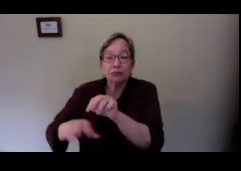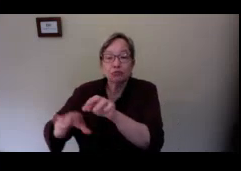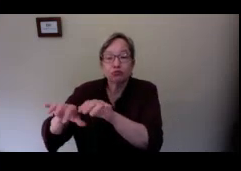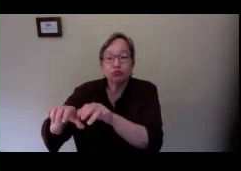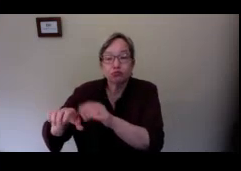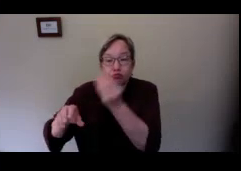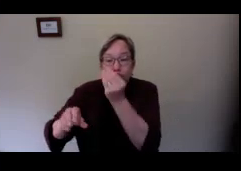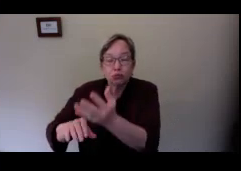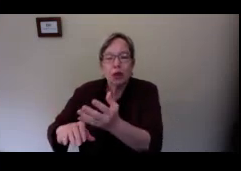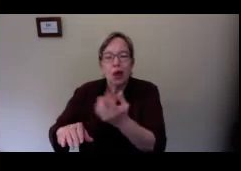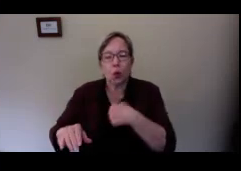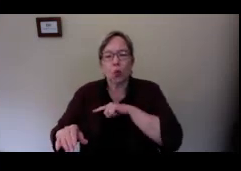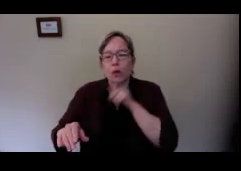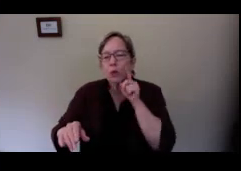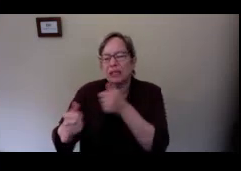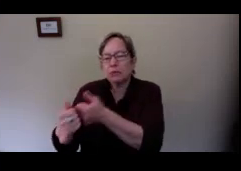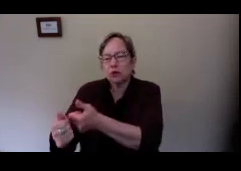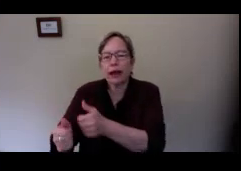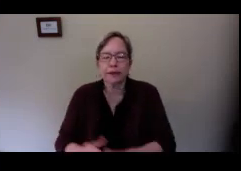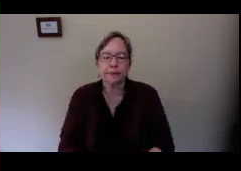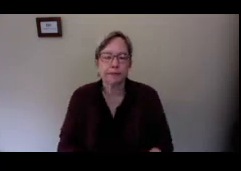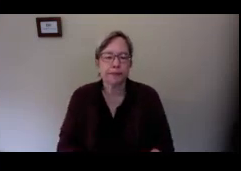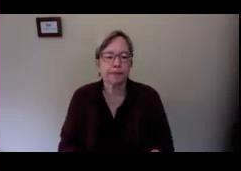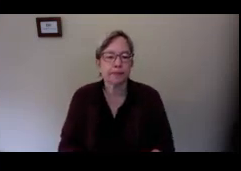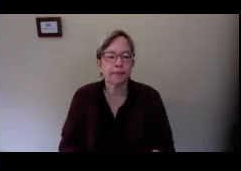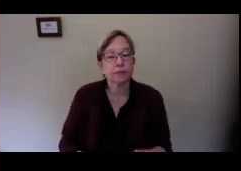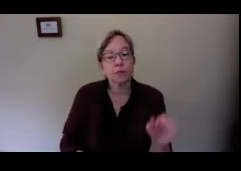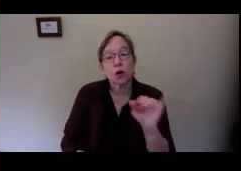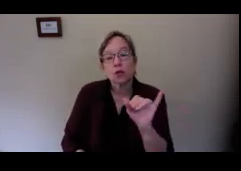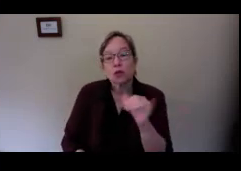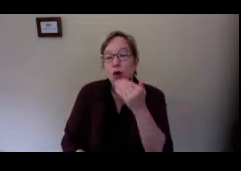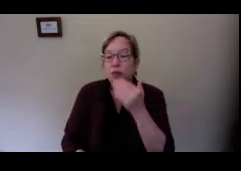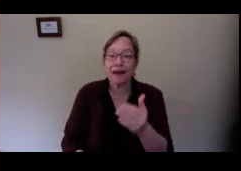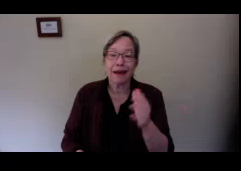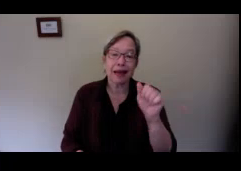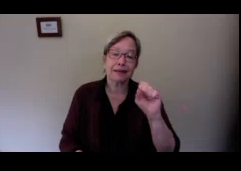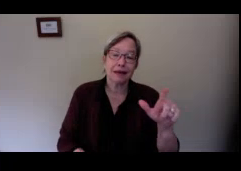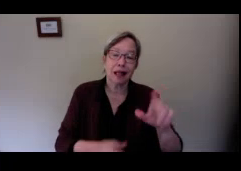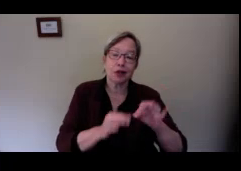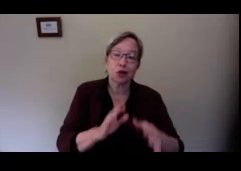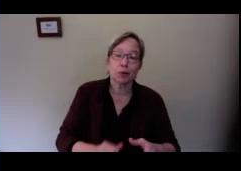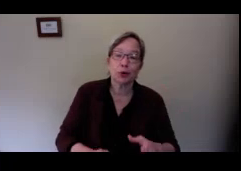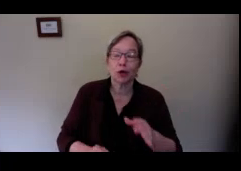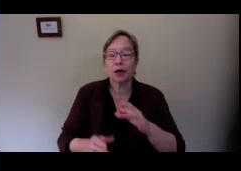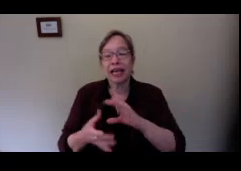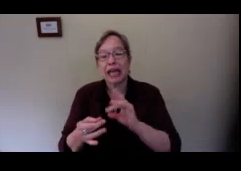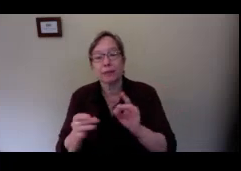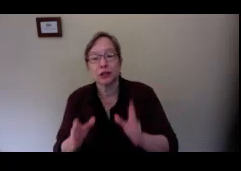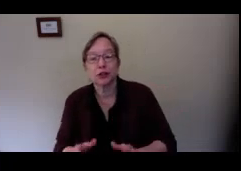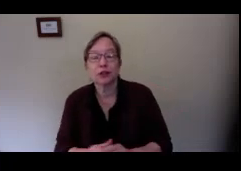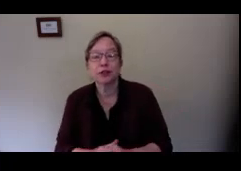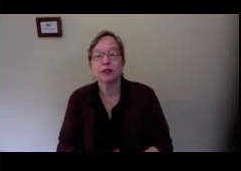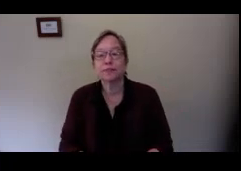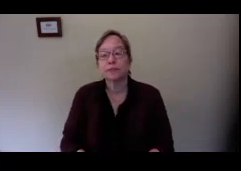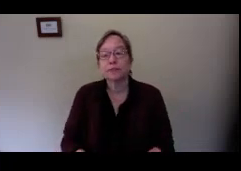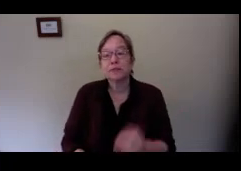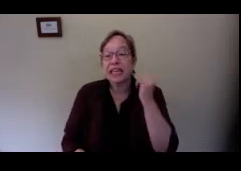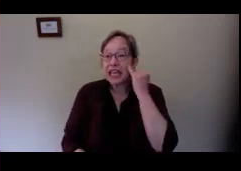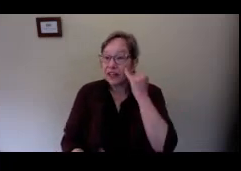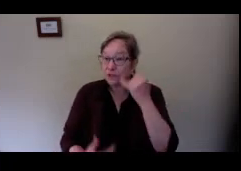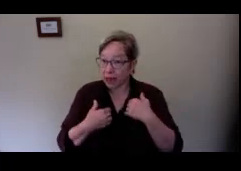between myself and Amanda. I would like to also thank our ASL interpreters, our captioners. If you have